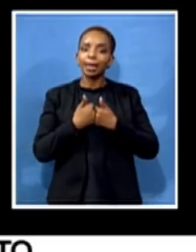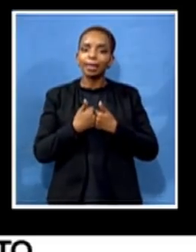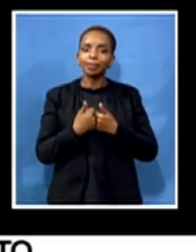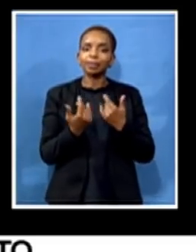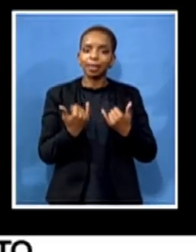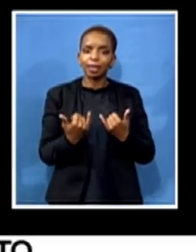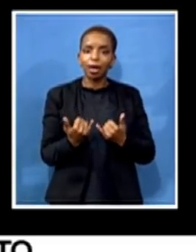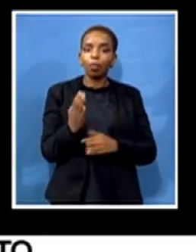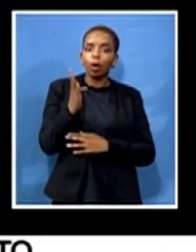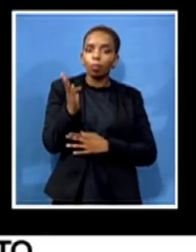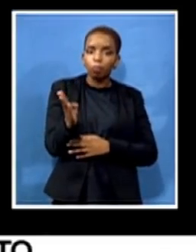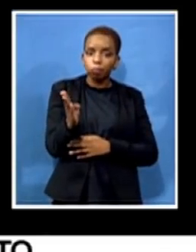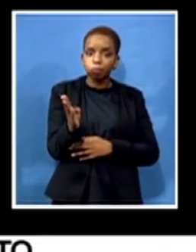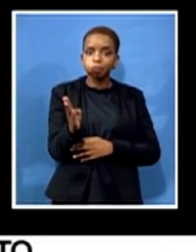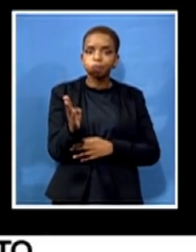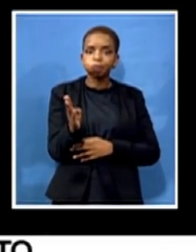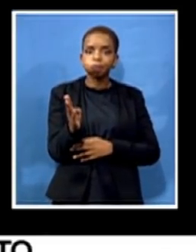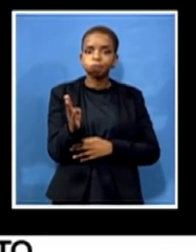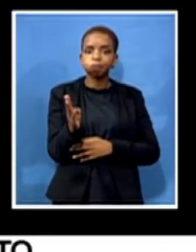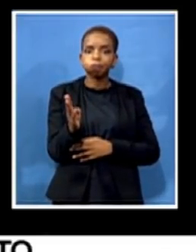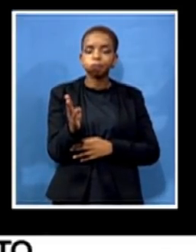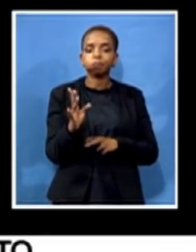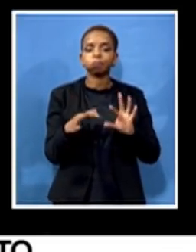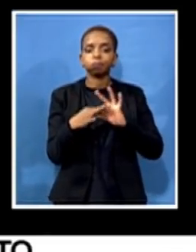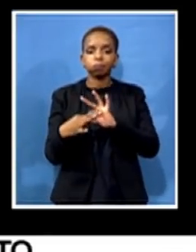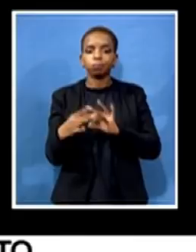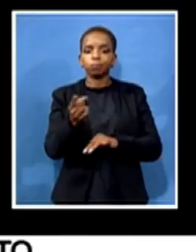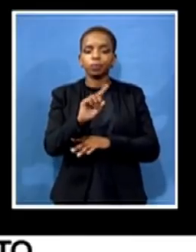to the long term beyond